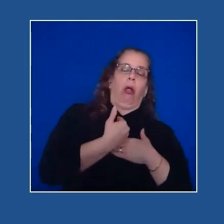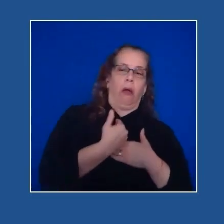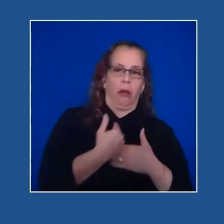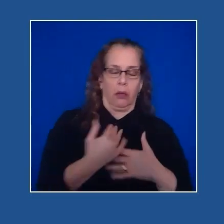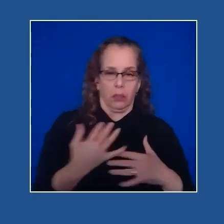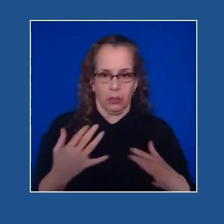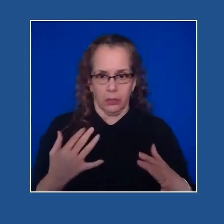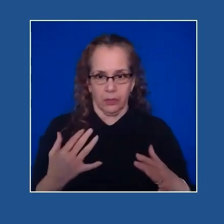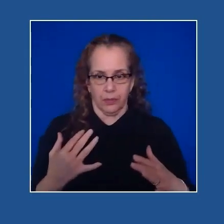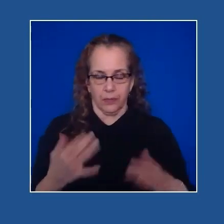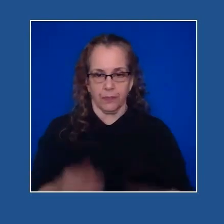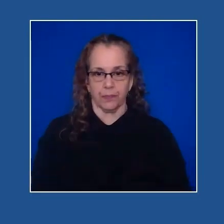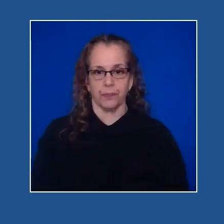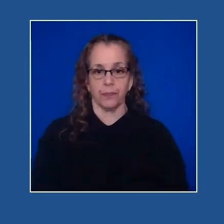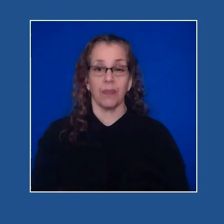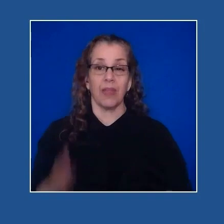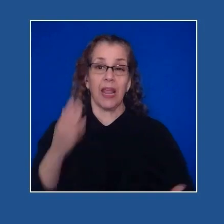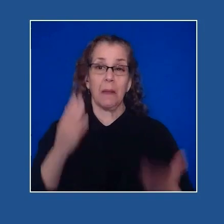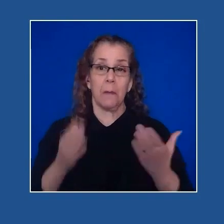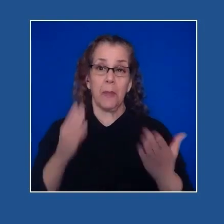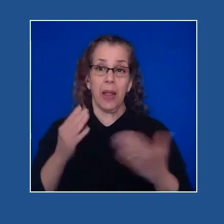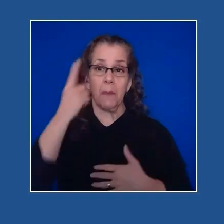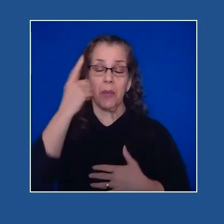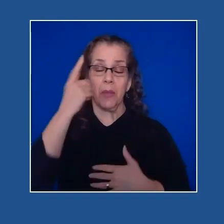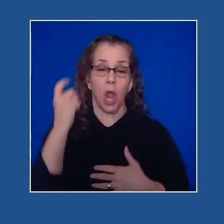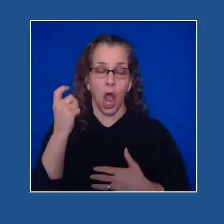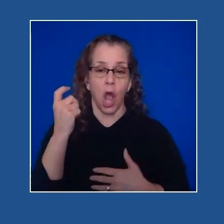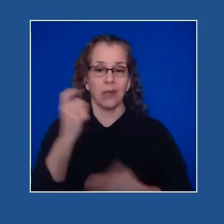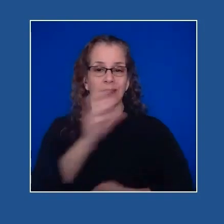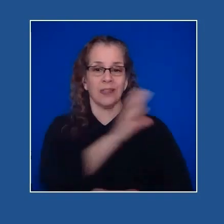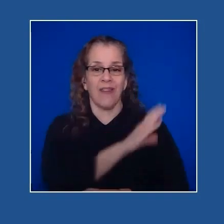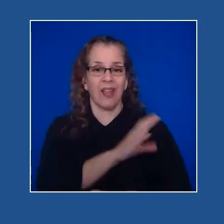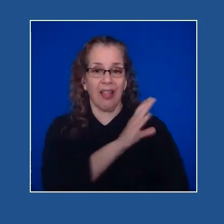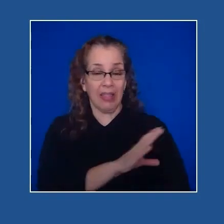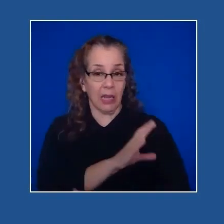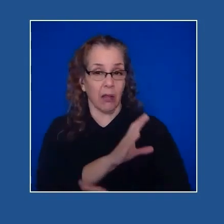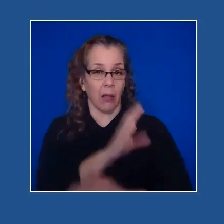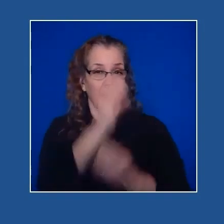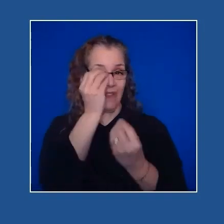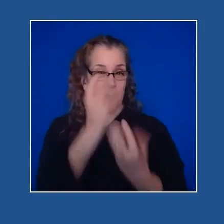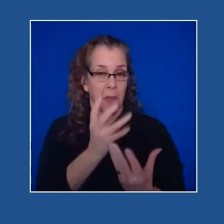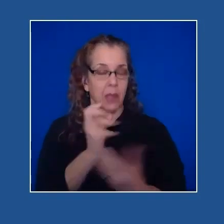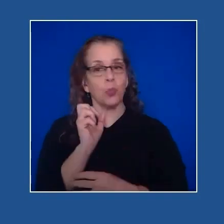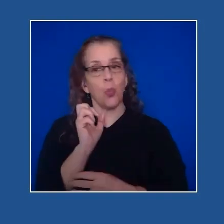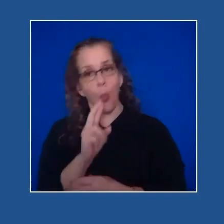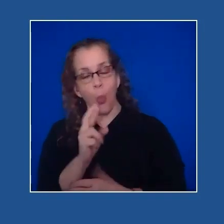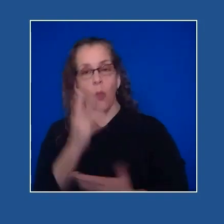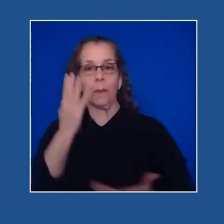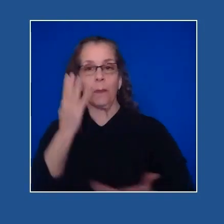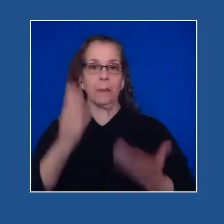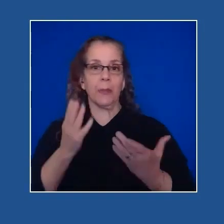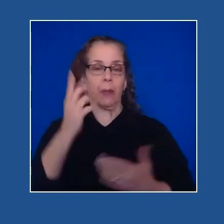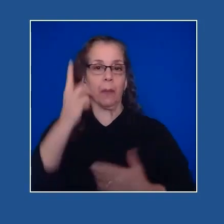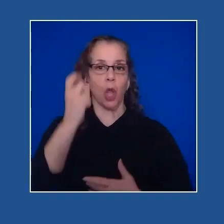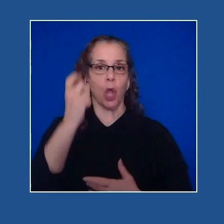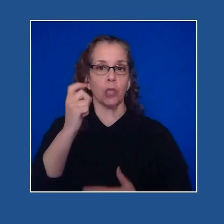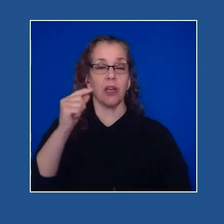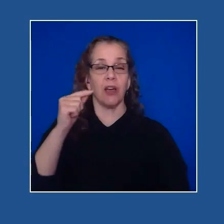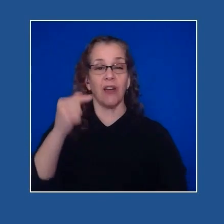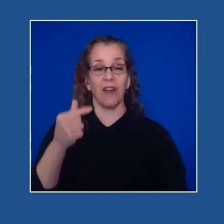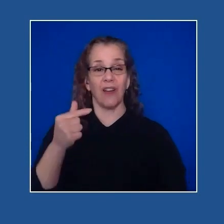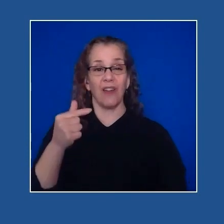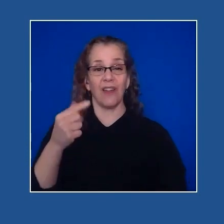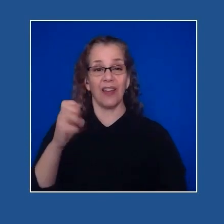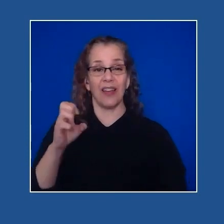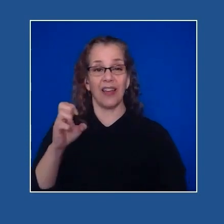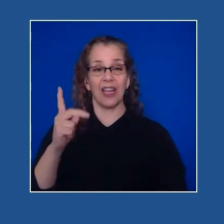maybe because of clinical presentation or maybe because of uh, gender bias and